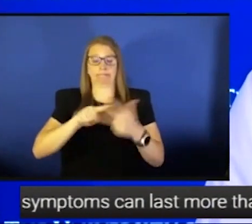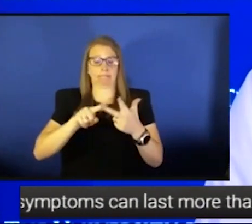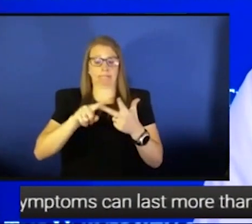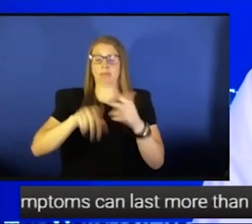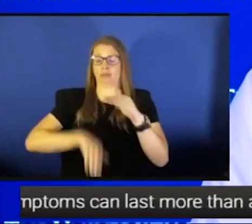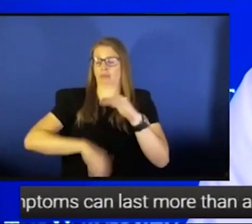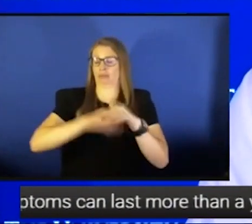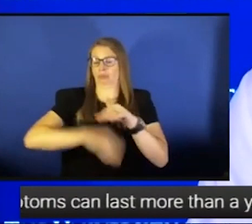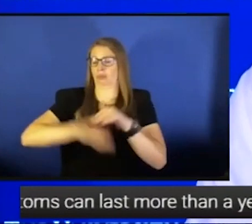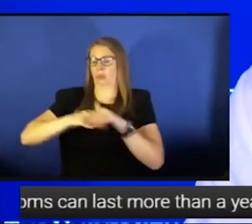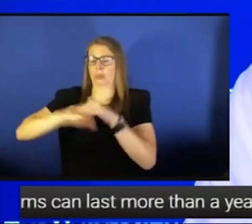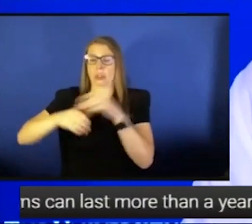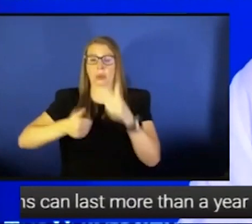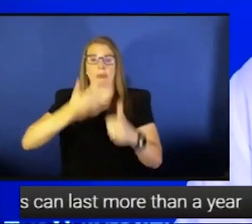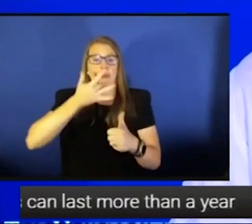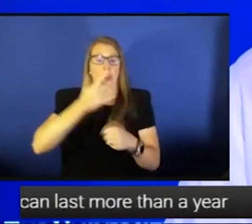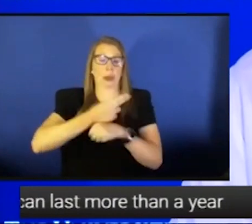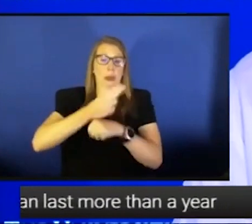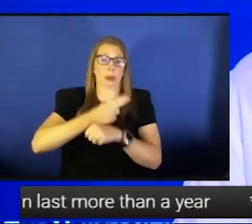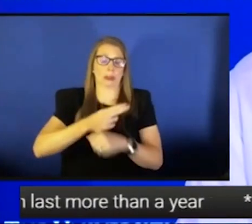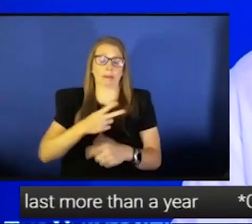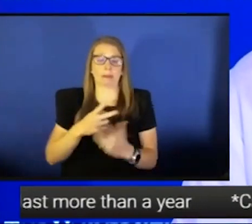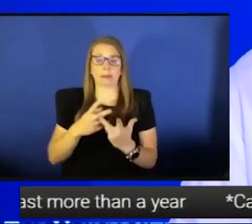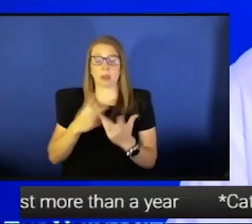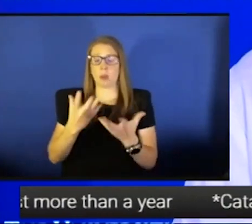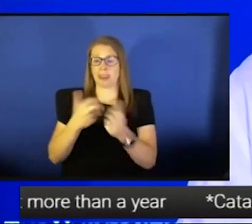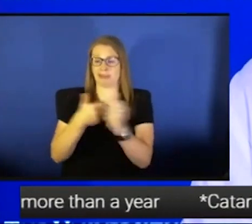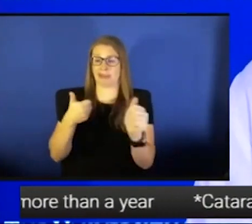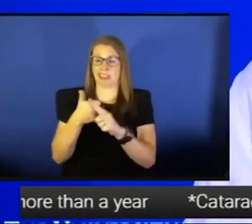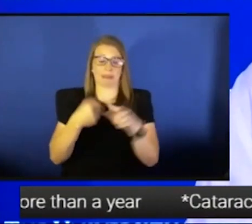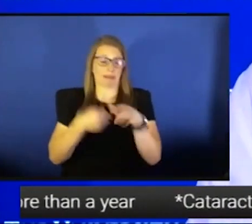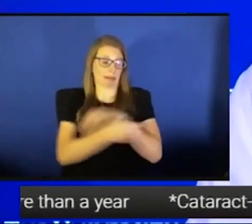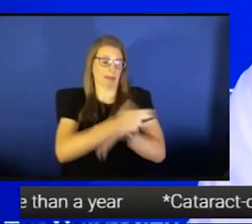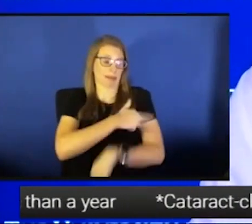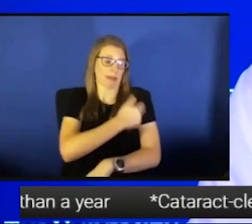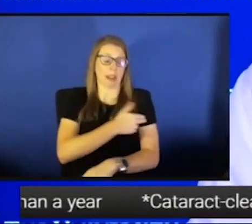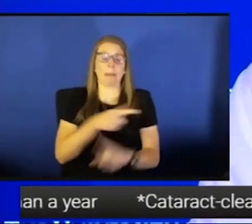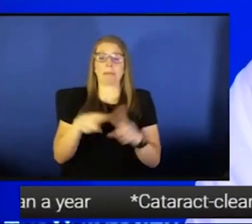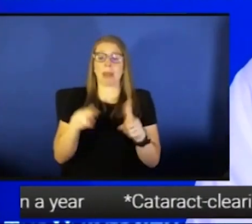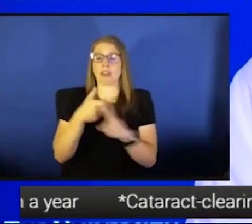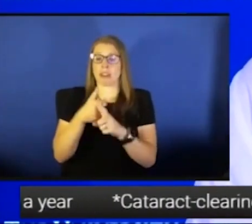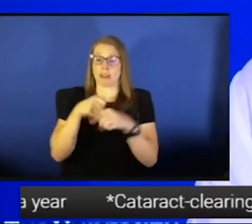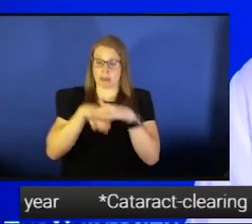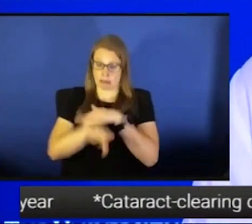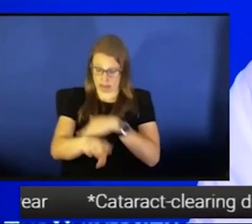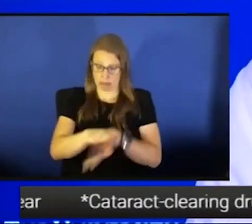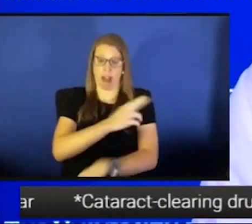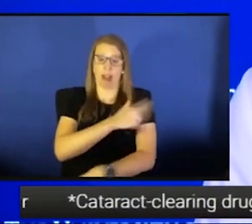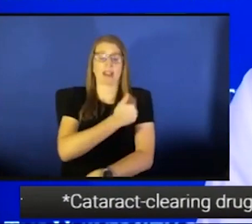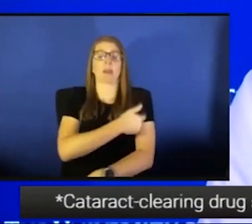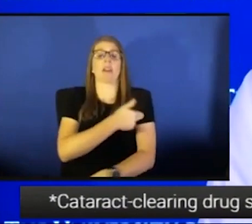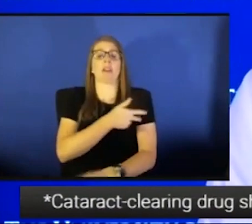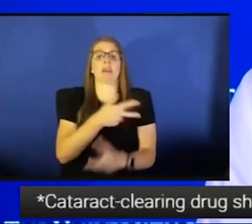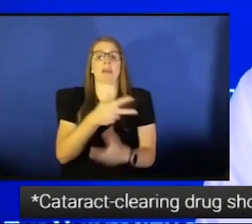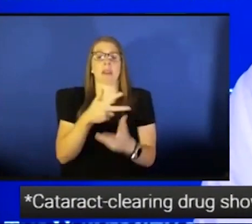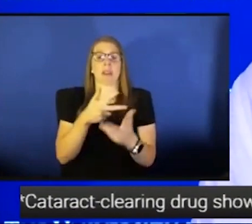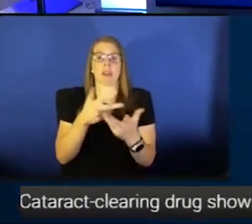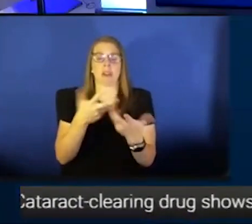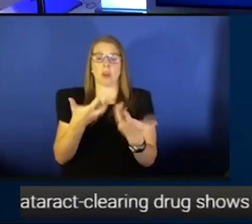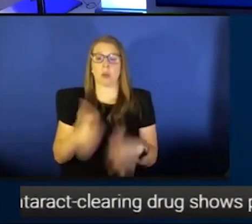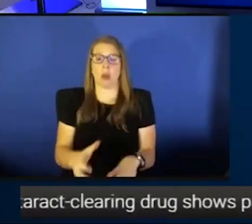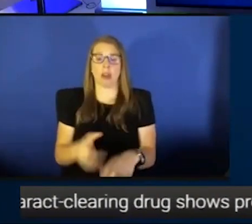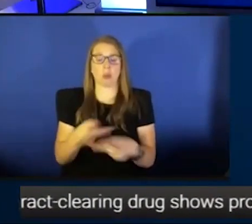it. Again, the goal is to prevent you from coming to the hospital, but when you come to the hospital, prevent progression as much as possible, and of course death. So.